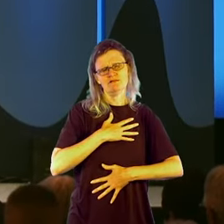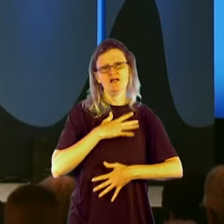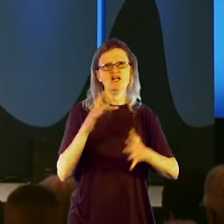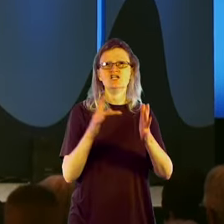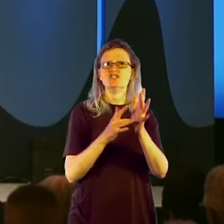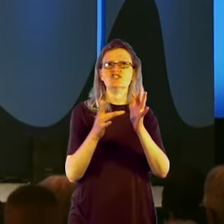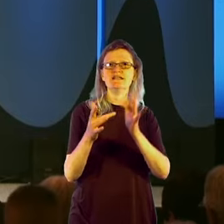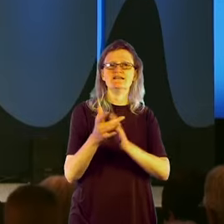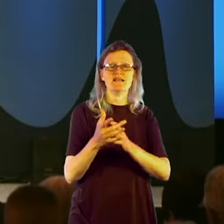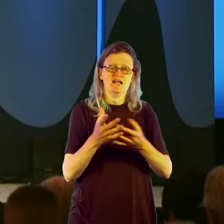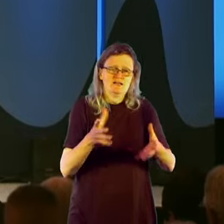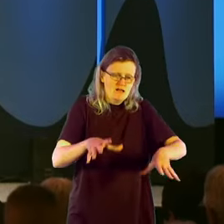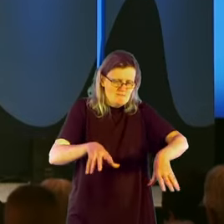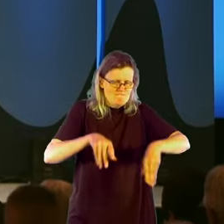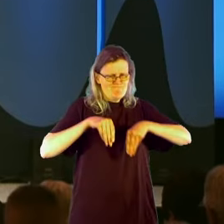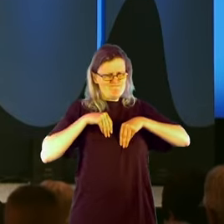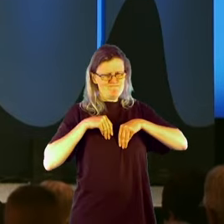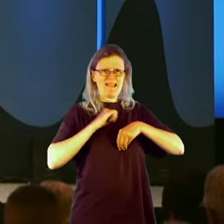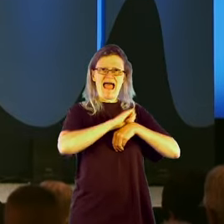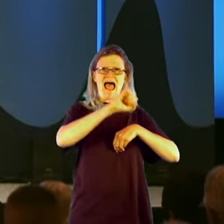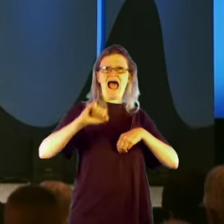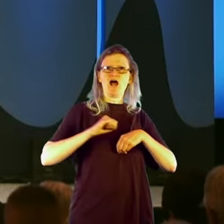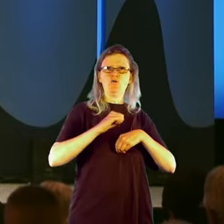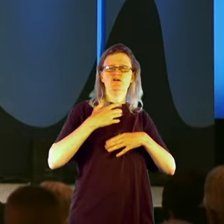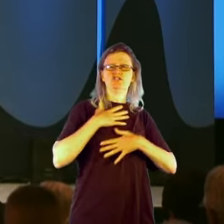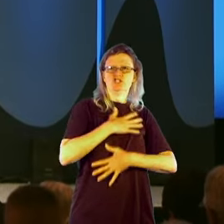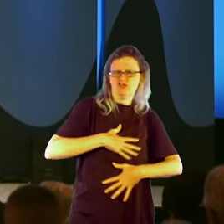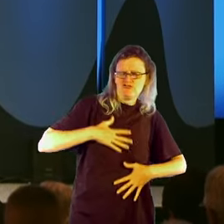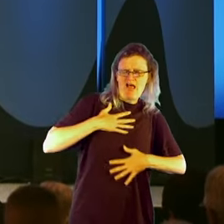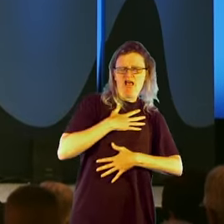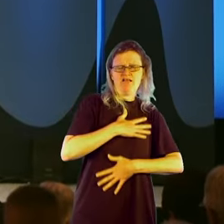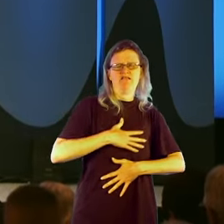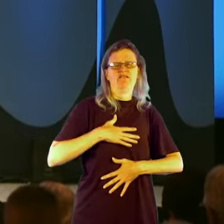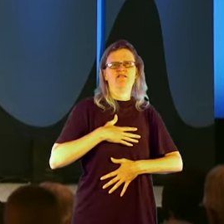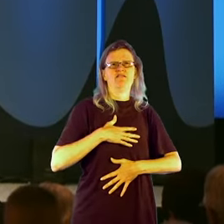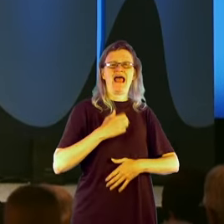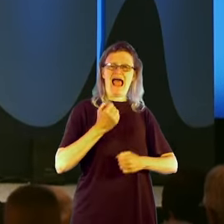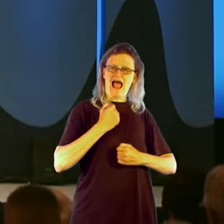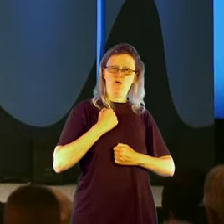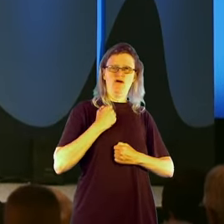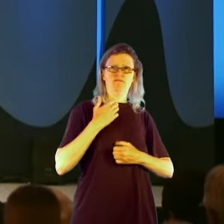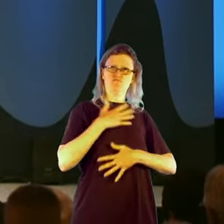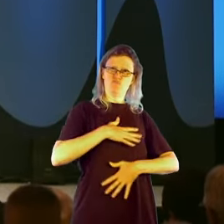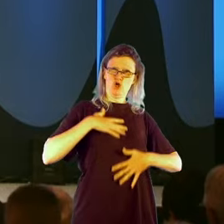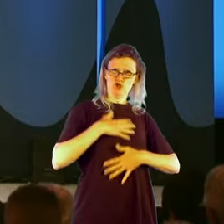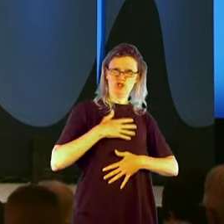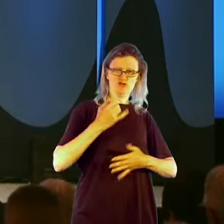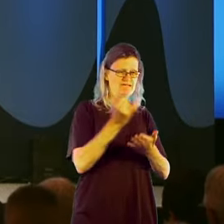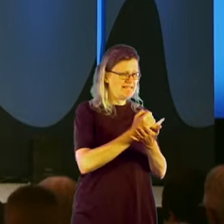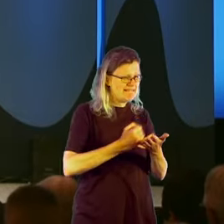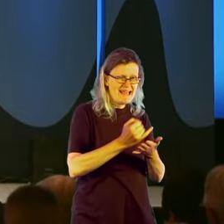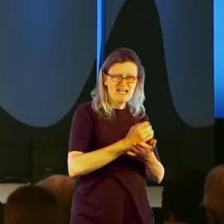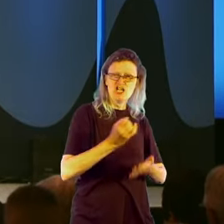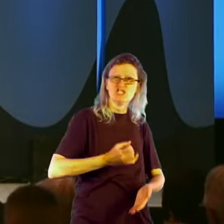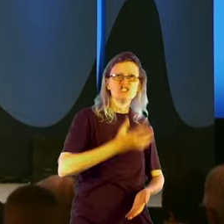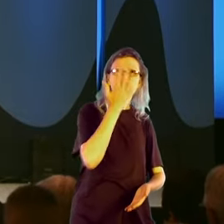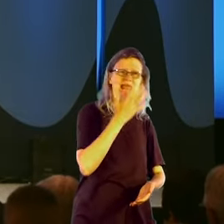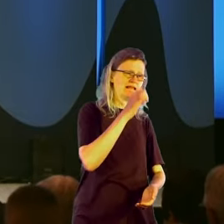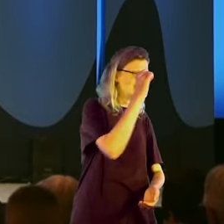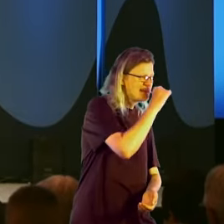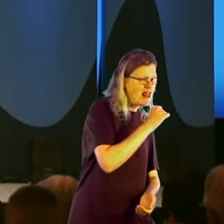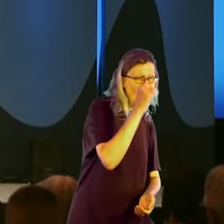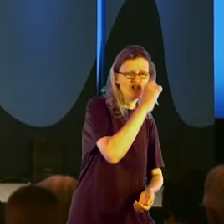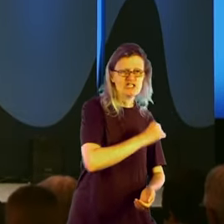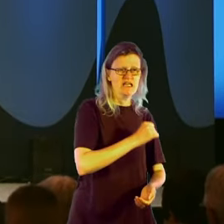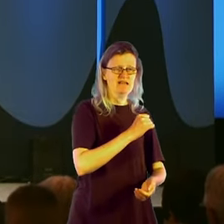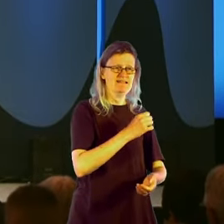Jesus bore our emotional distress, our emotional sins, our shame, our selfishness, in